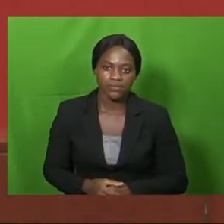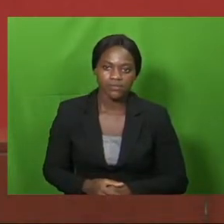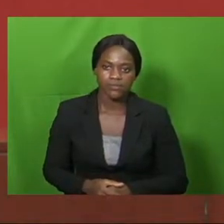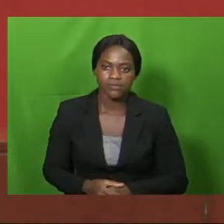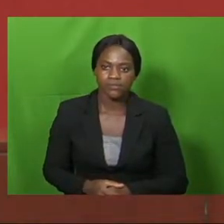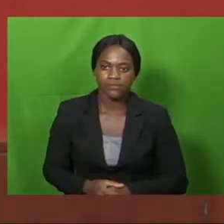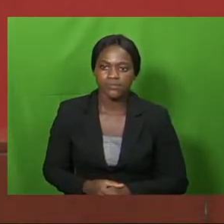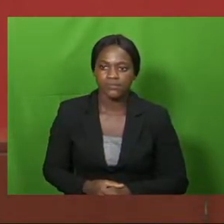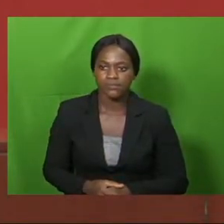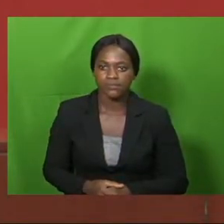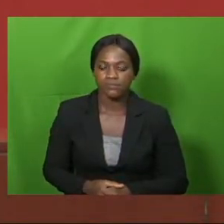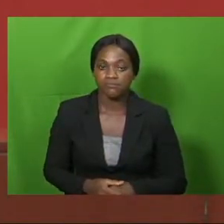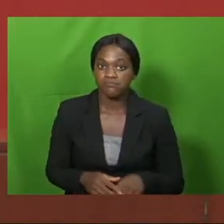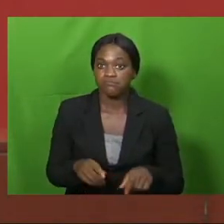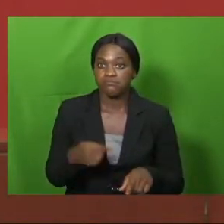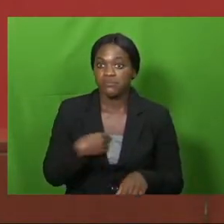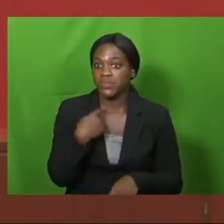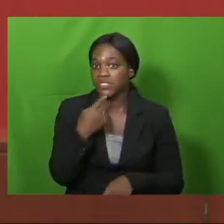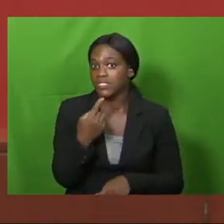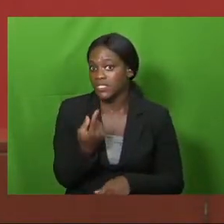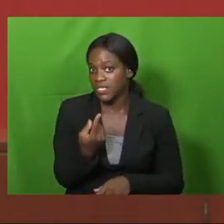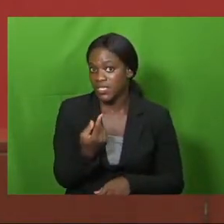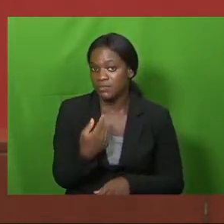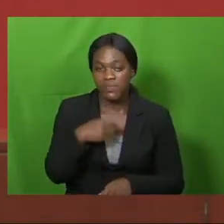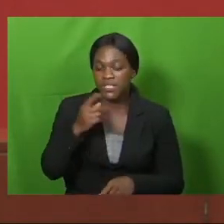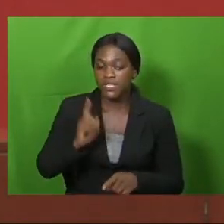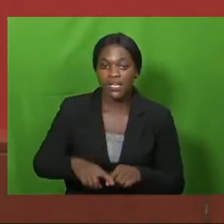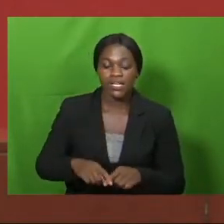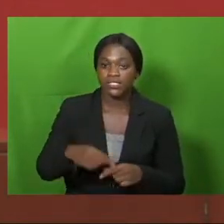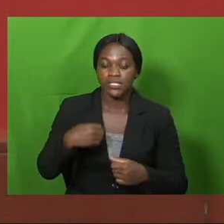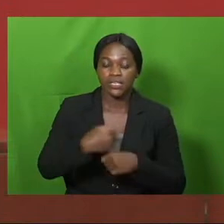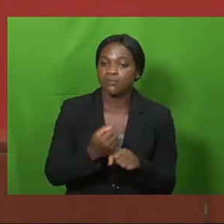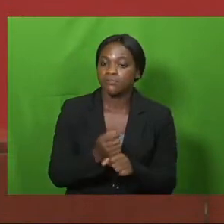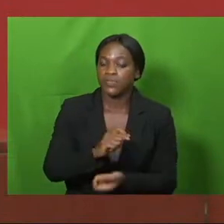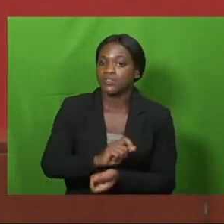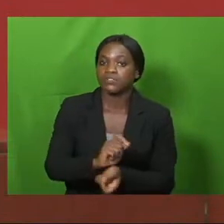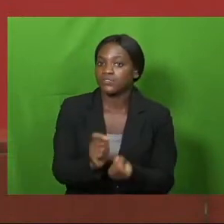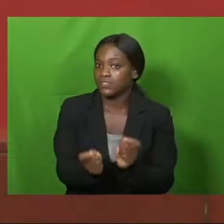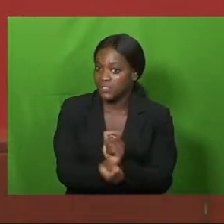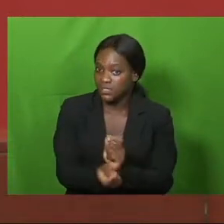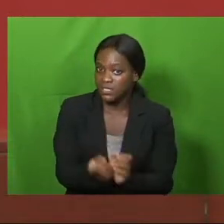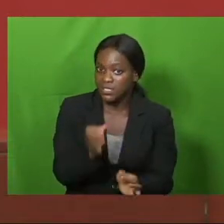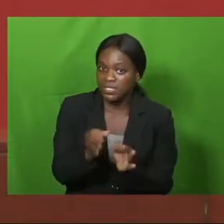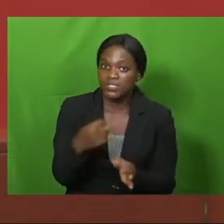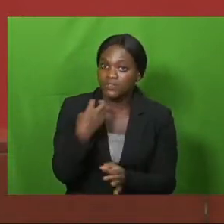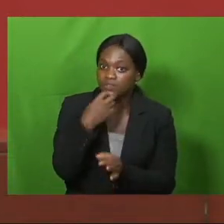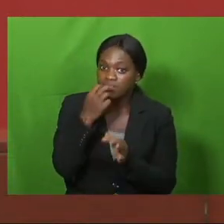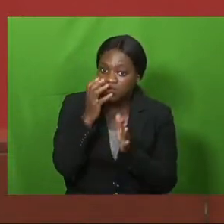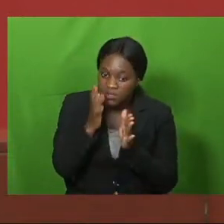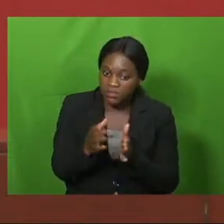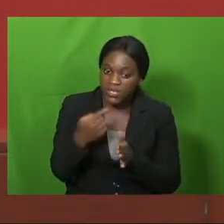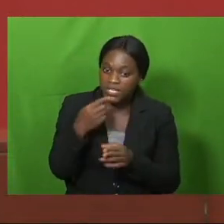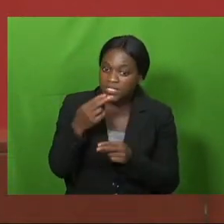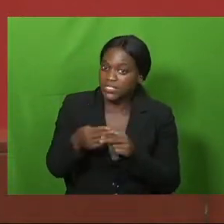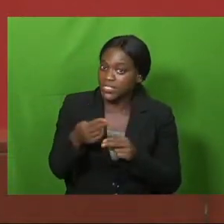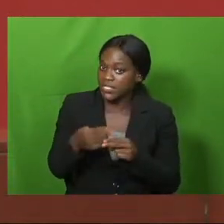honorable members, like I said, I cannot effect that change. Once the Speaker read